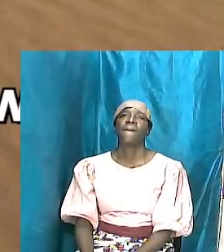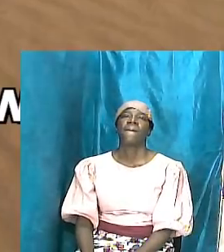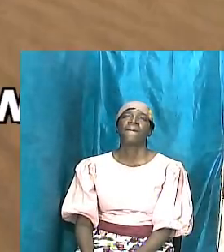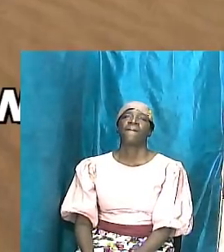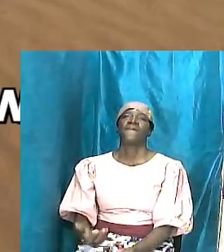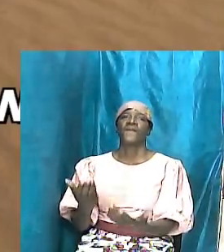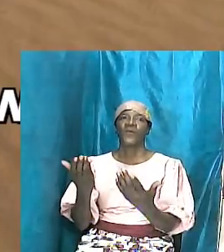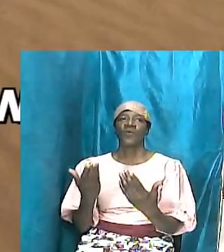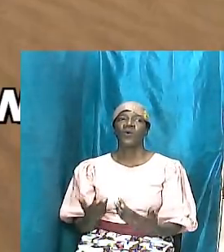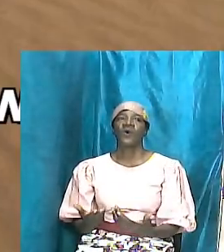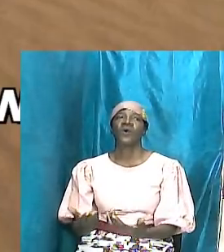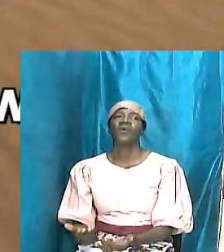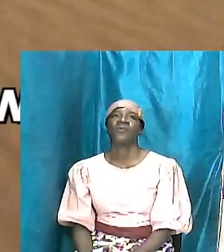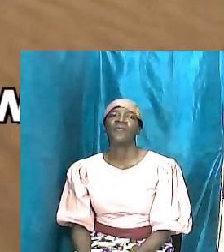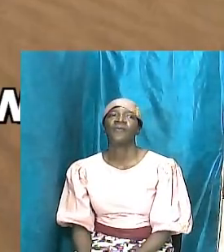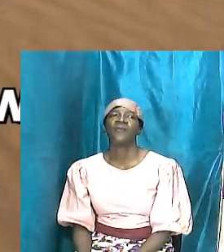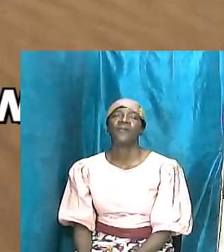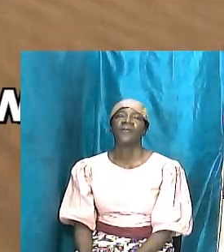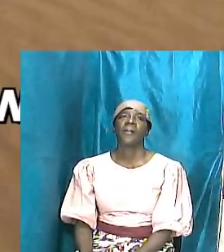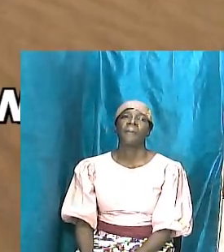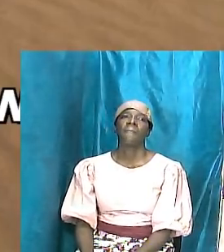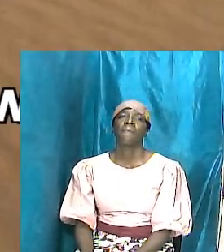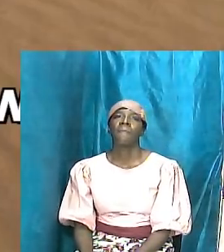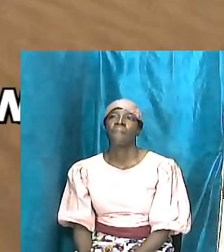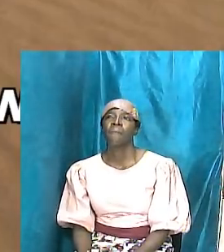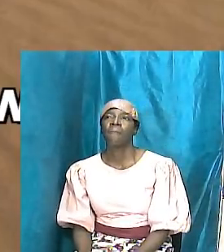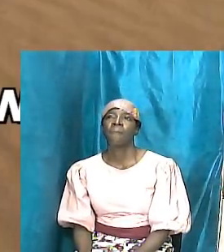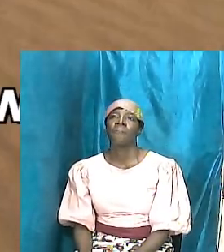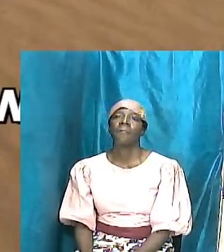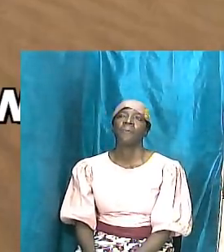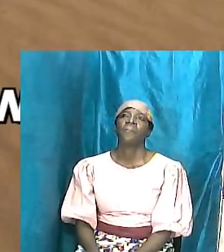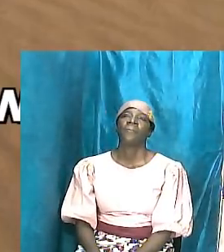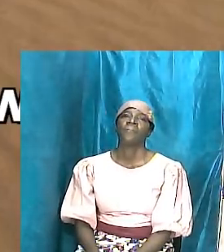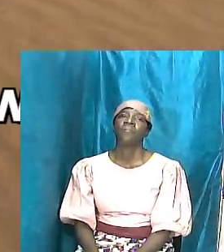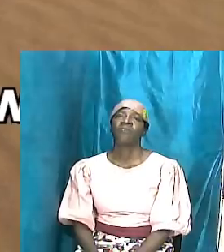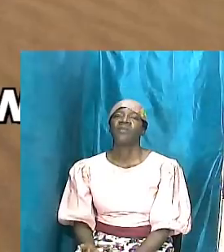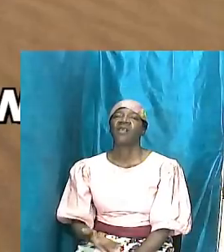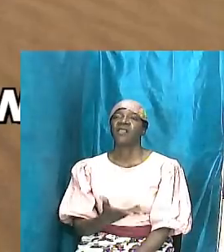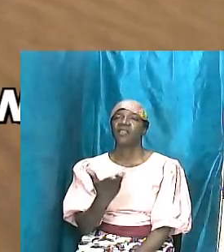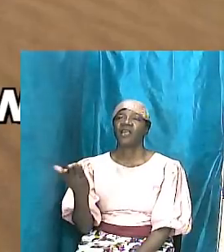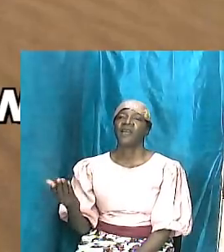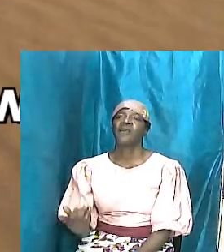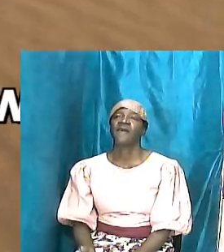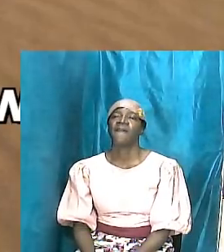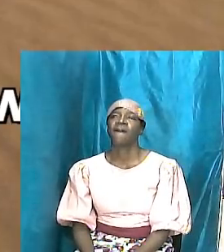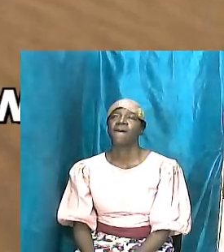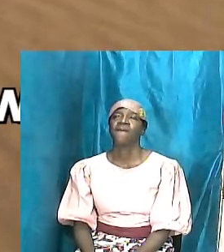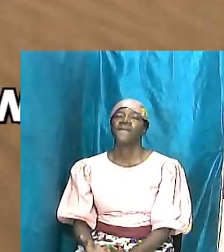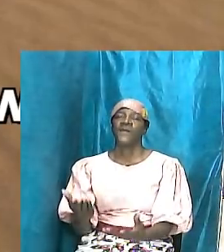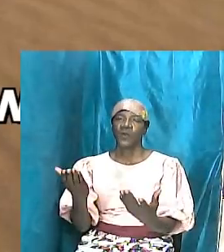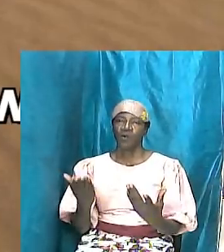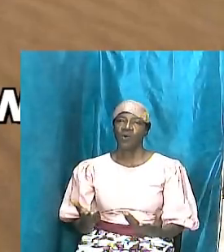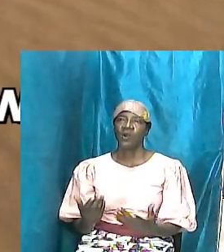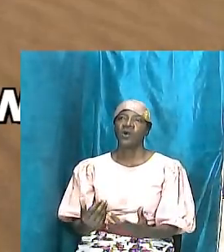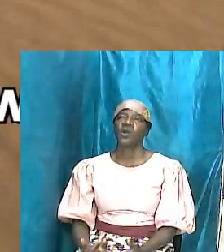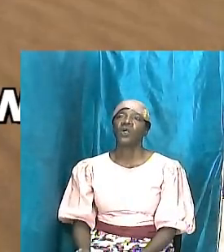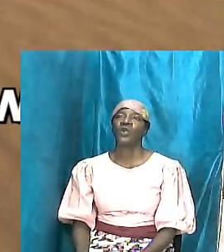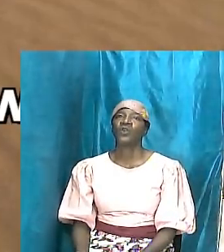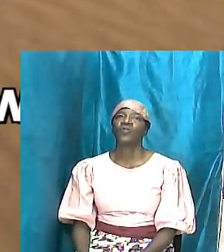to, this slide. It was in fact there, it was in fact there that we want